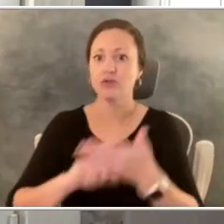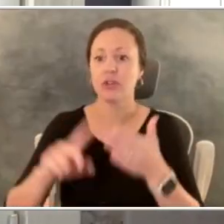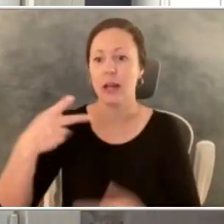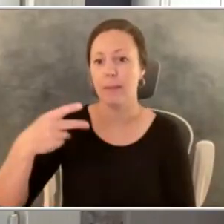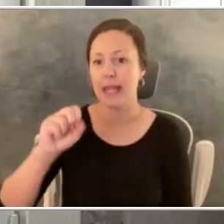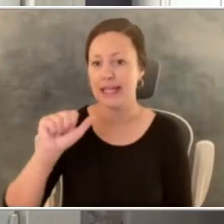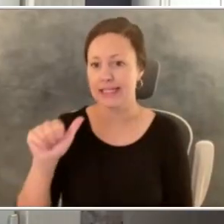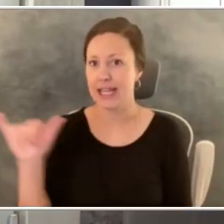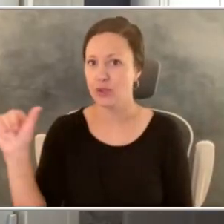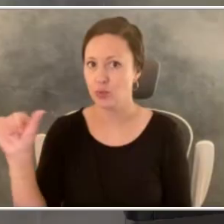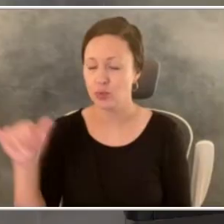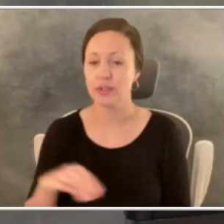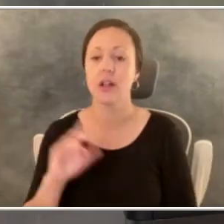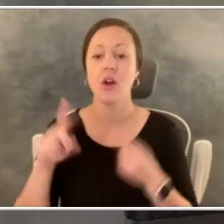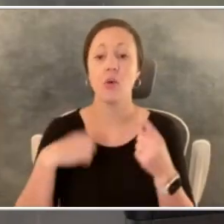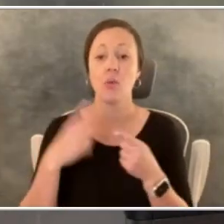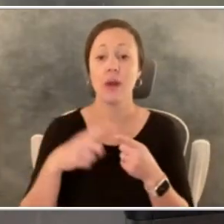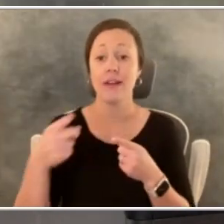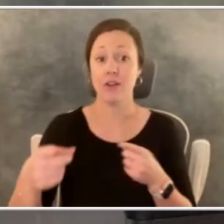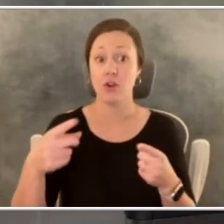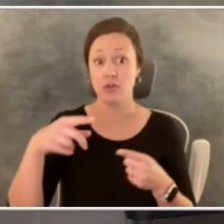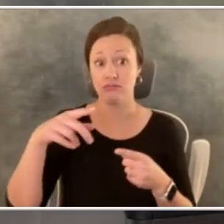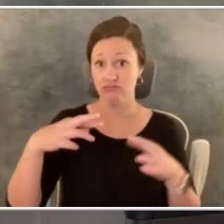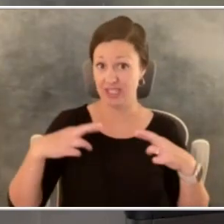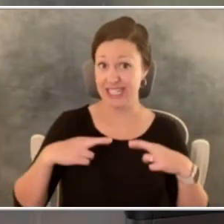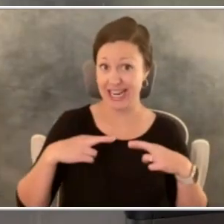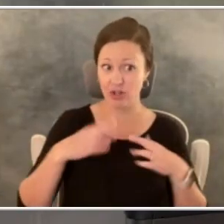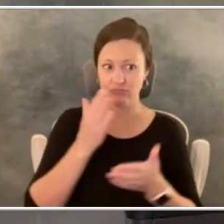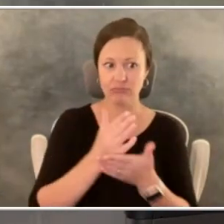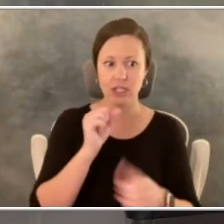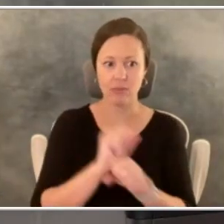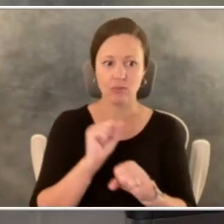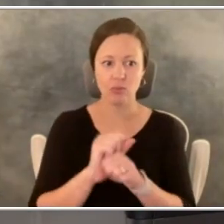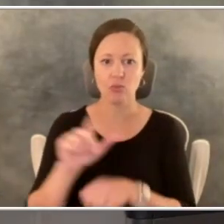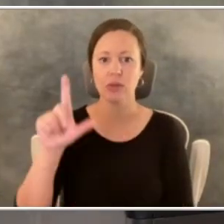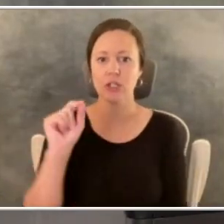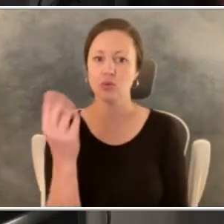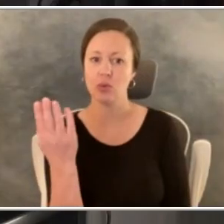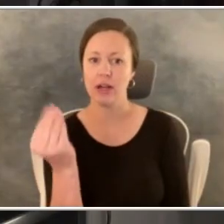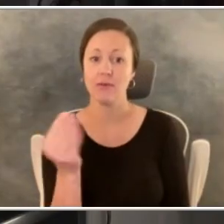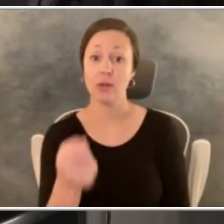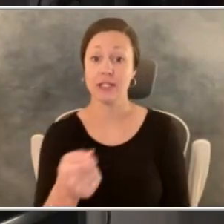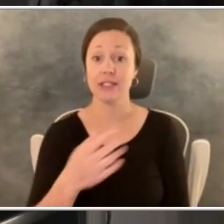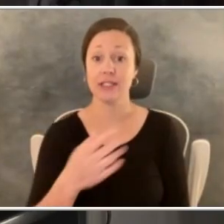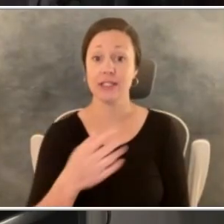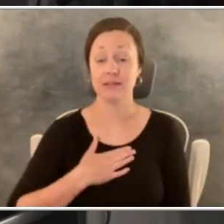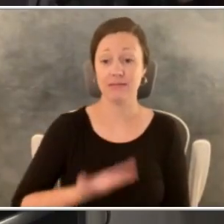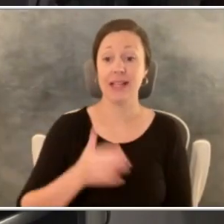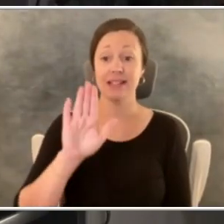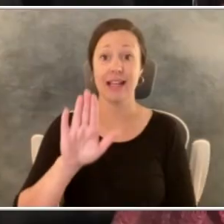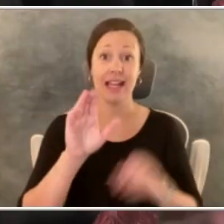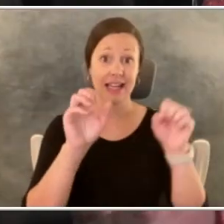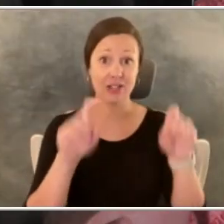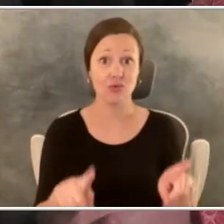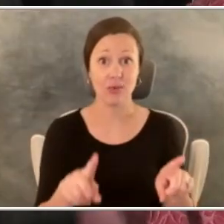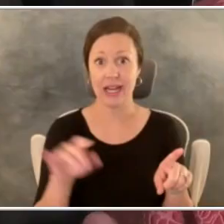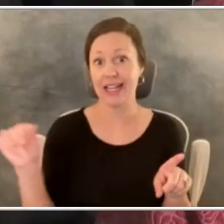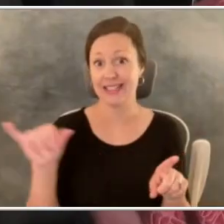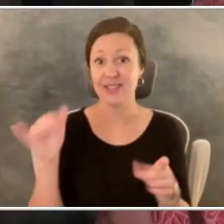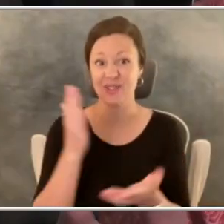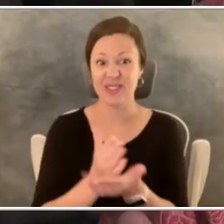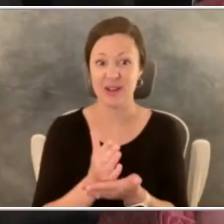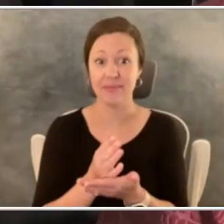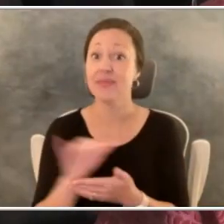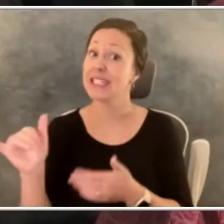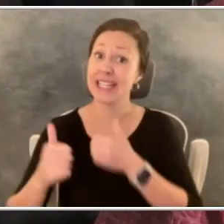When Jack retired and stopped working in 2014, he admits his screening stopped too. It's like the military. When you're told